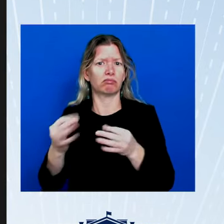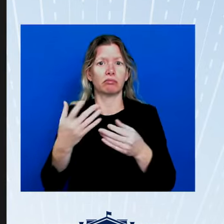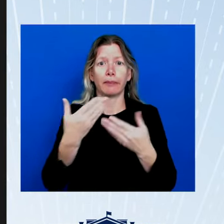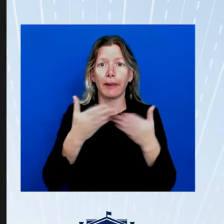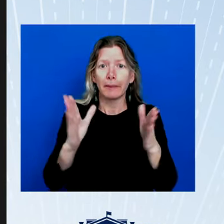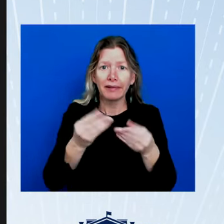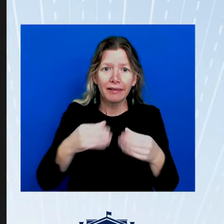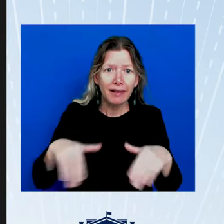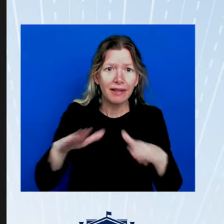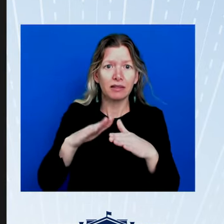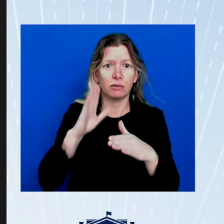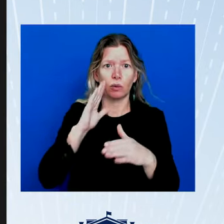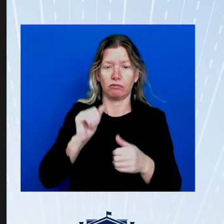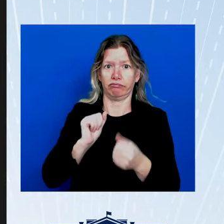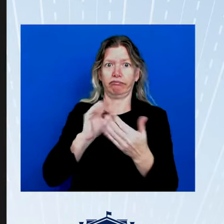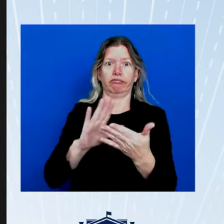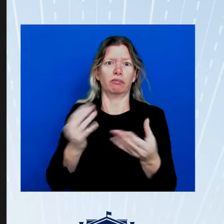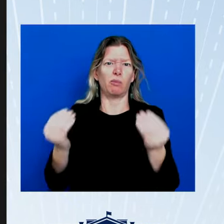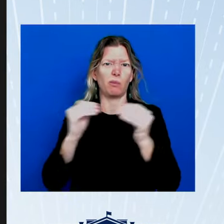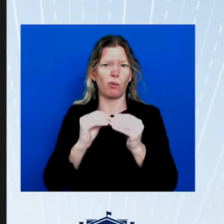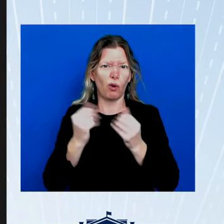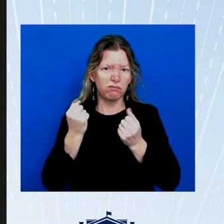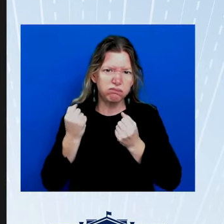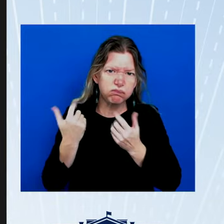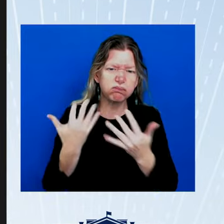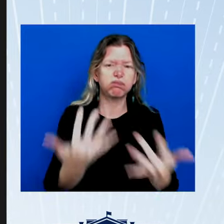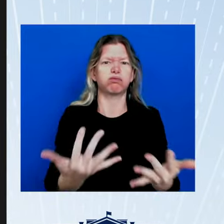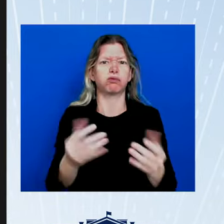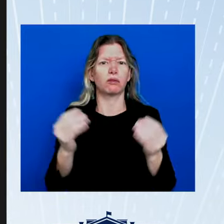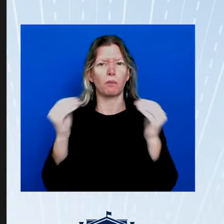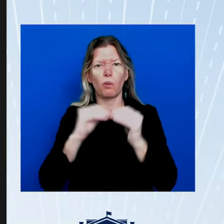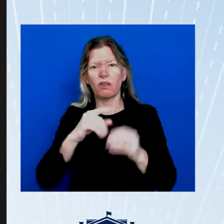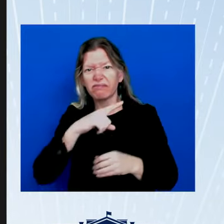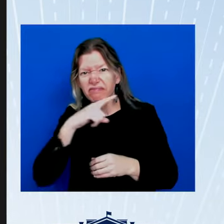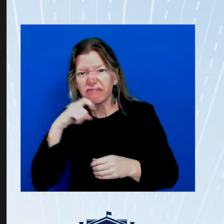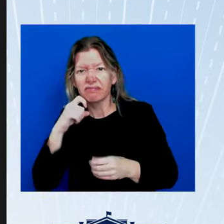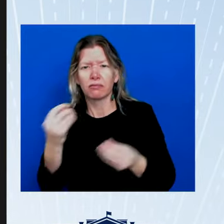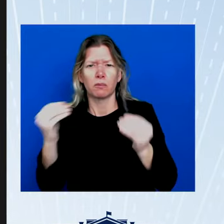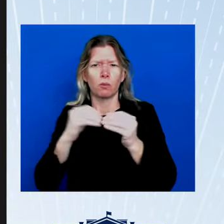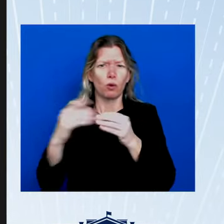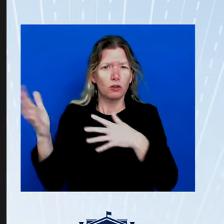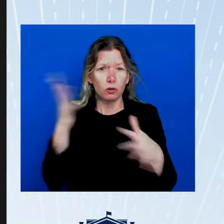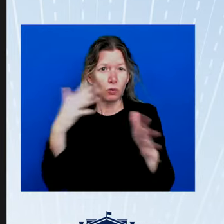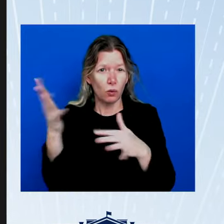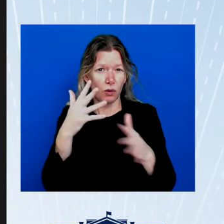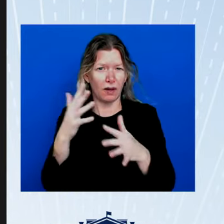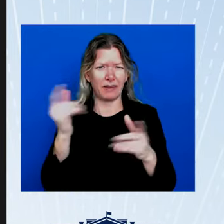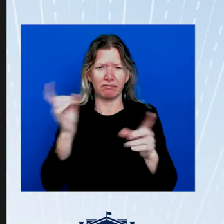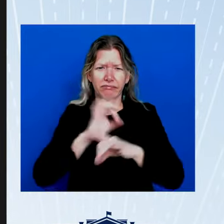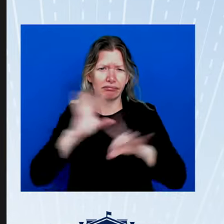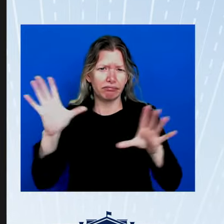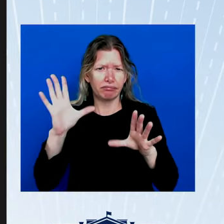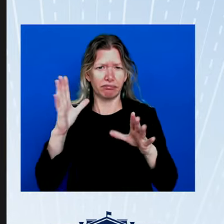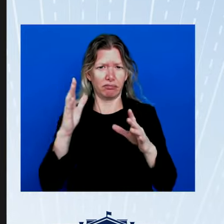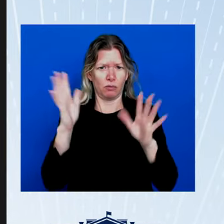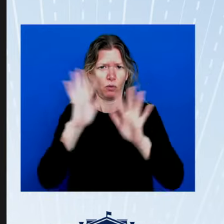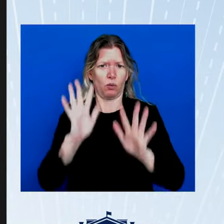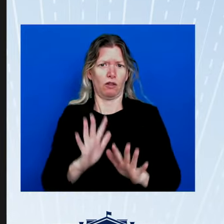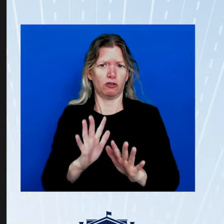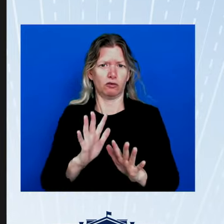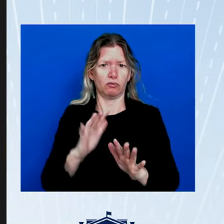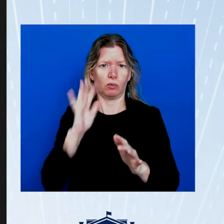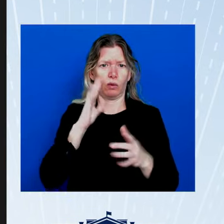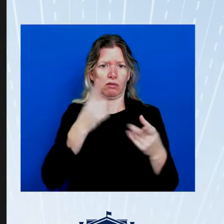extreme weather events, improving the department's climate-informed decision-making is critical to ensuring effective